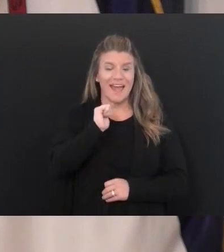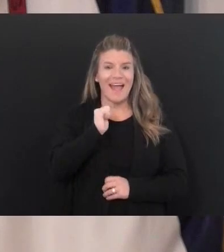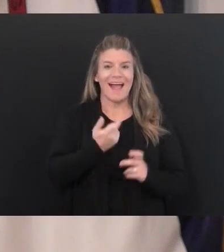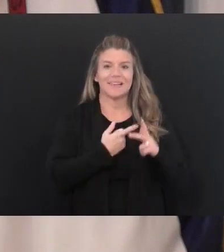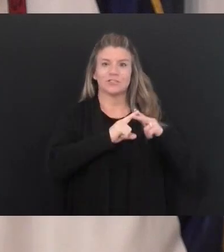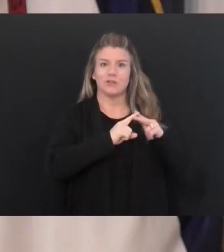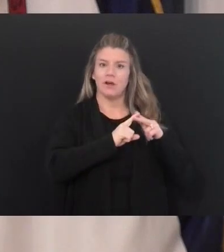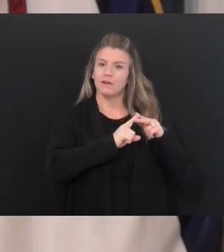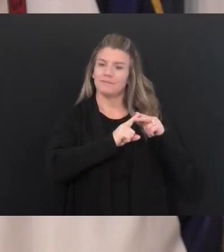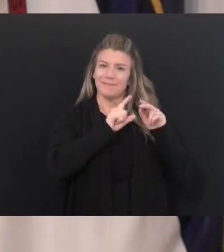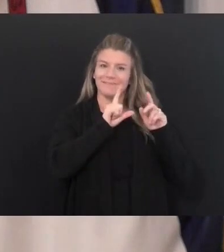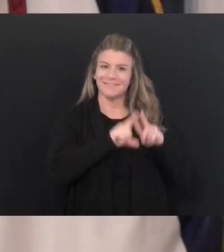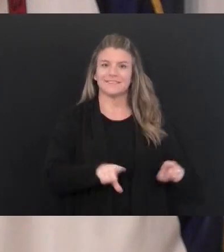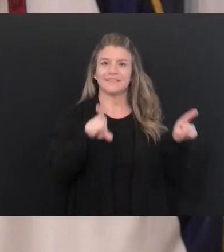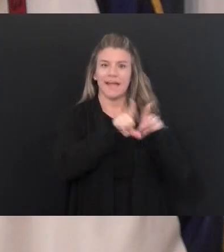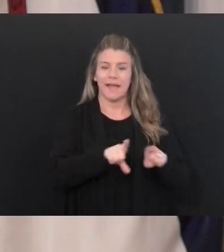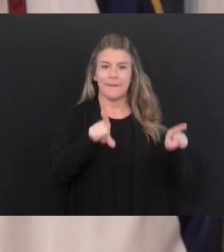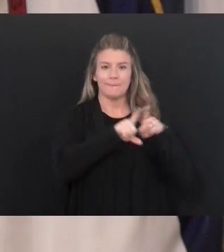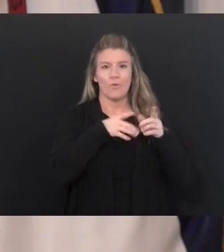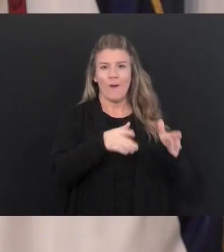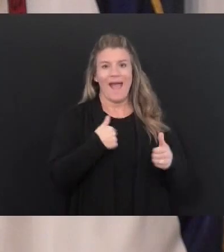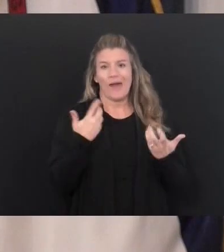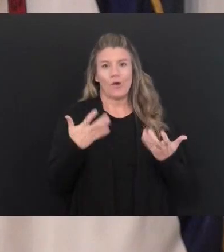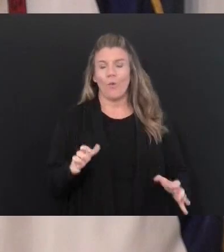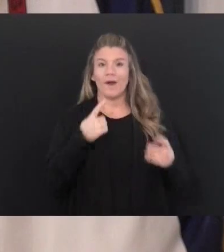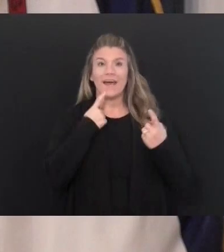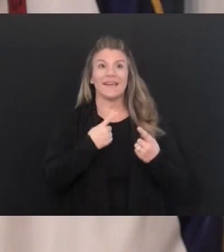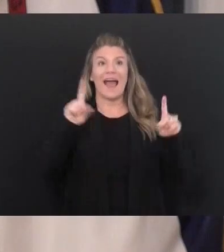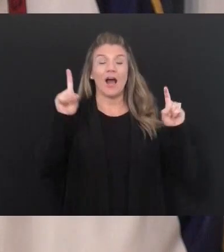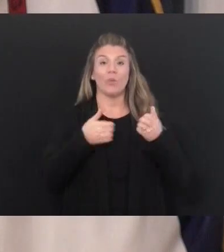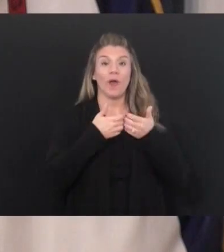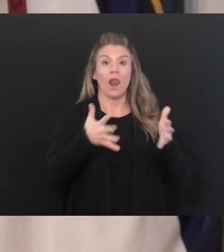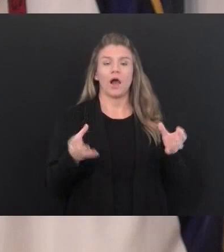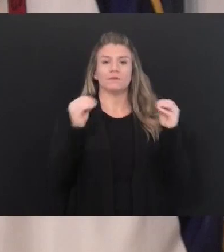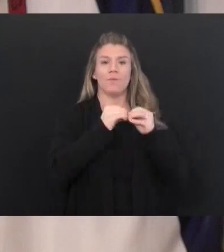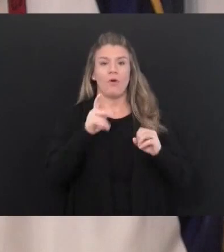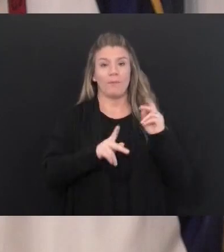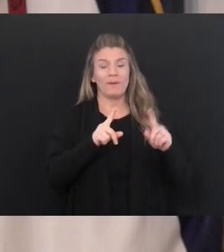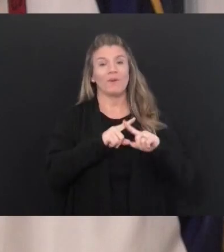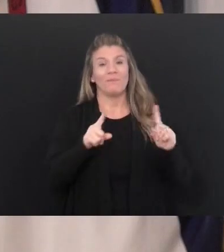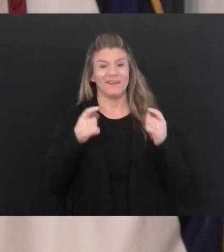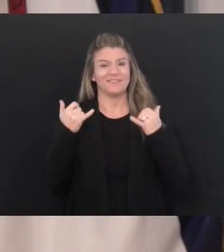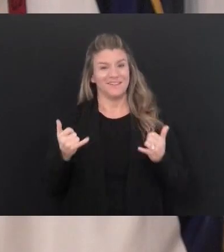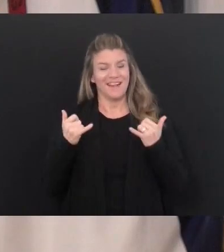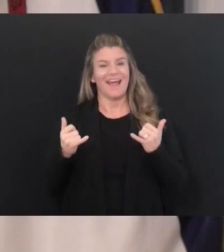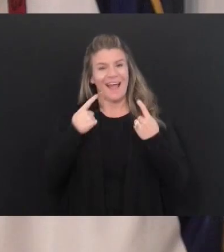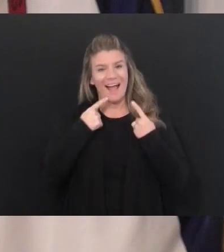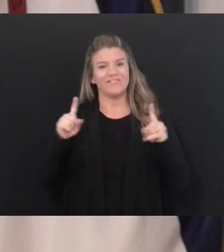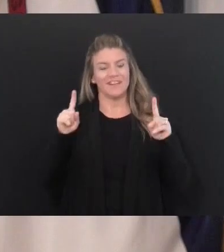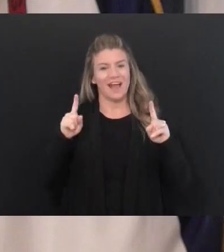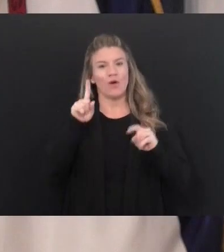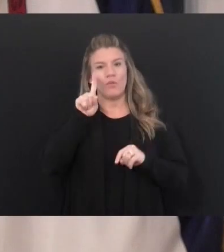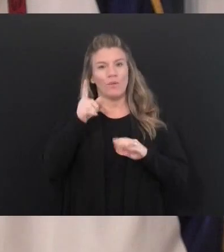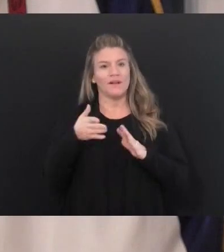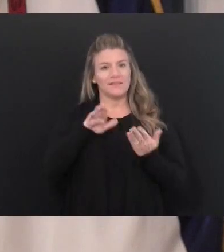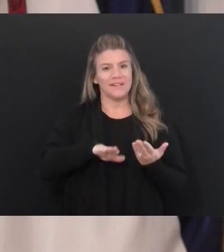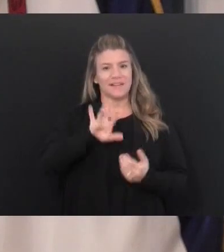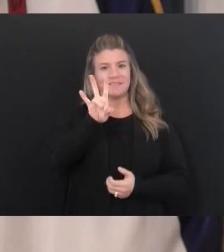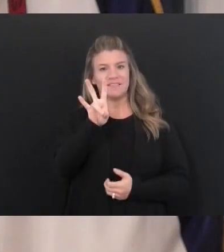West Virginian, but we have. We lost a 78-year-old male in Berkeley